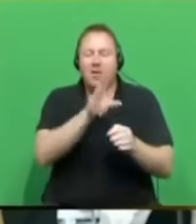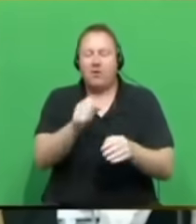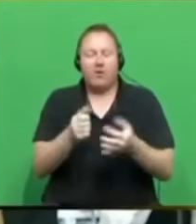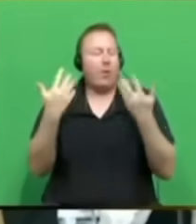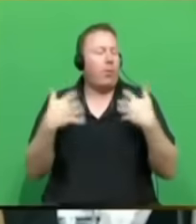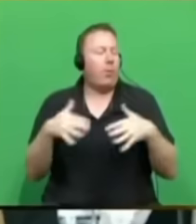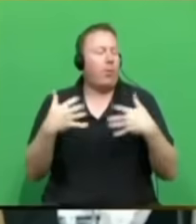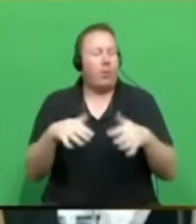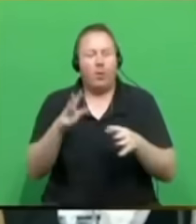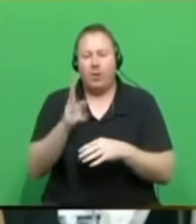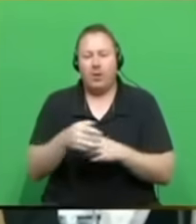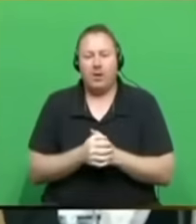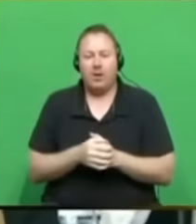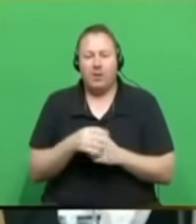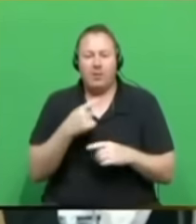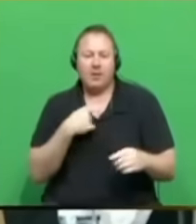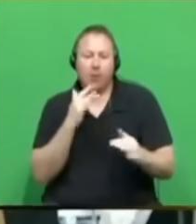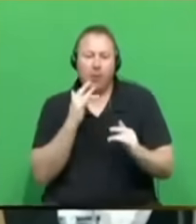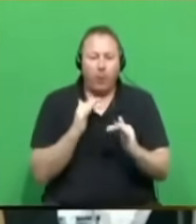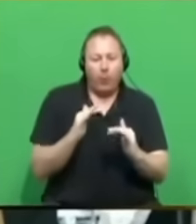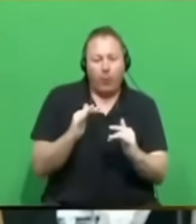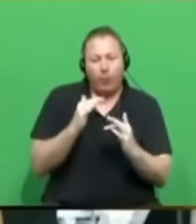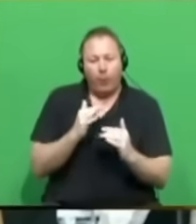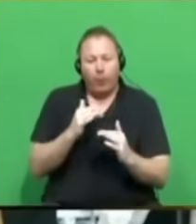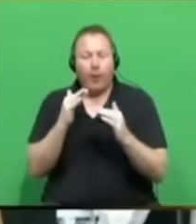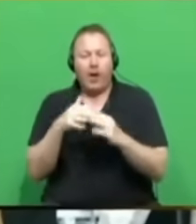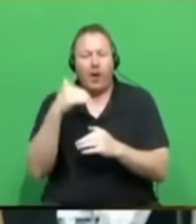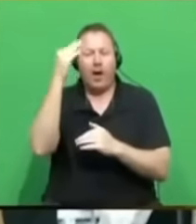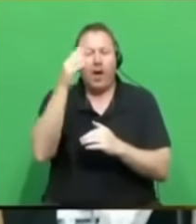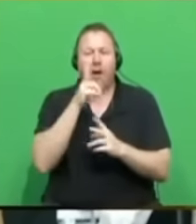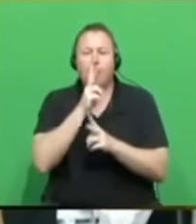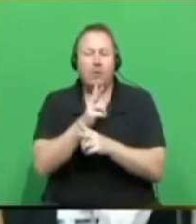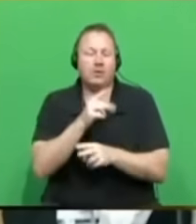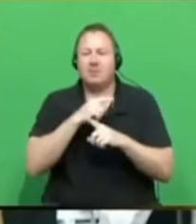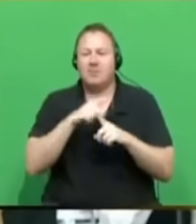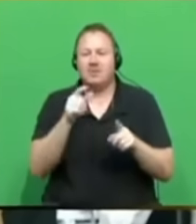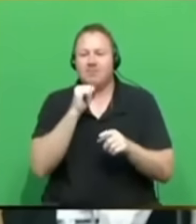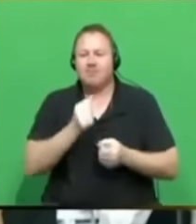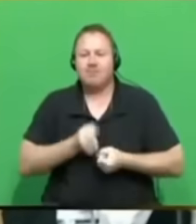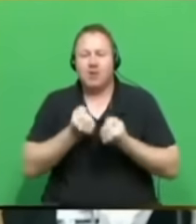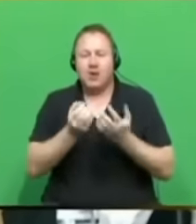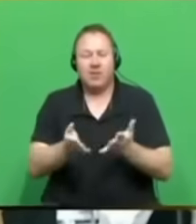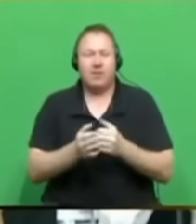turned out to be a smooth talker, high on promise but low on delivery.